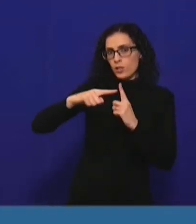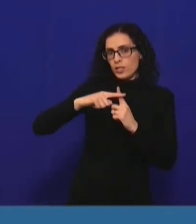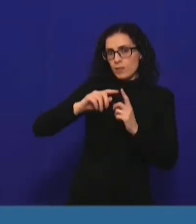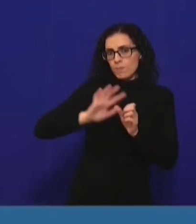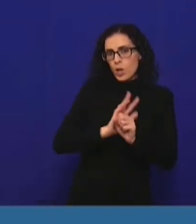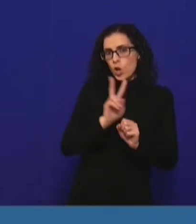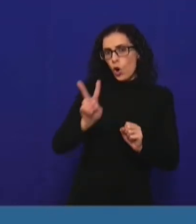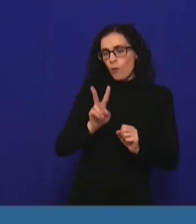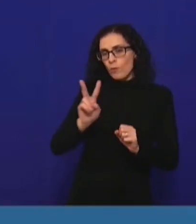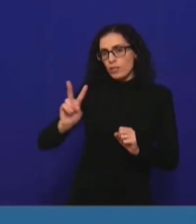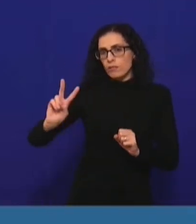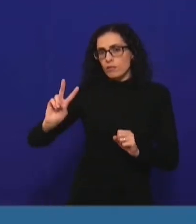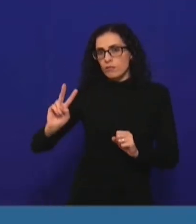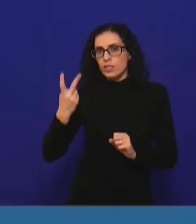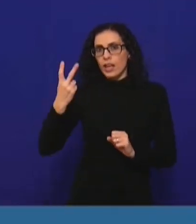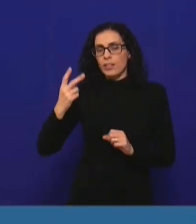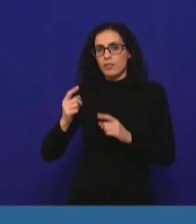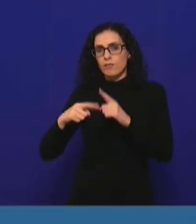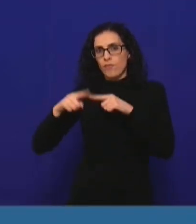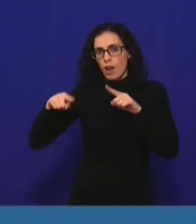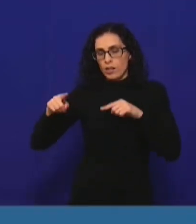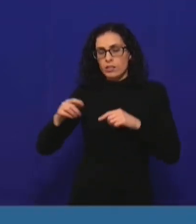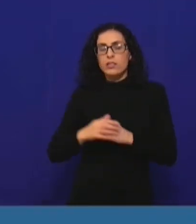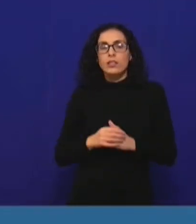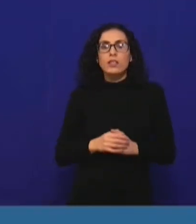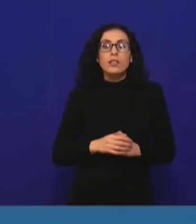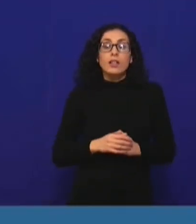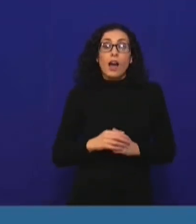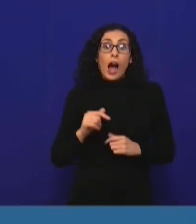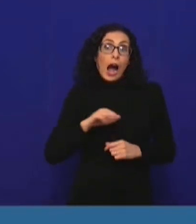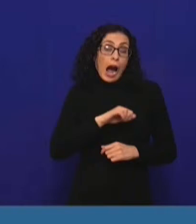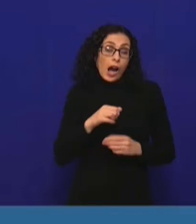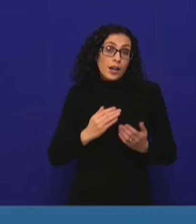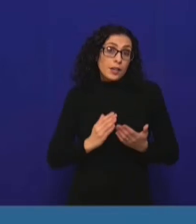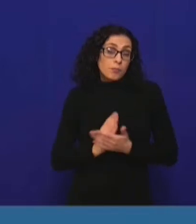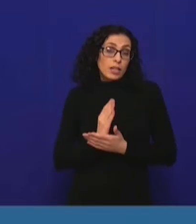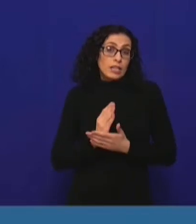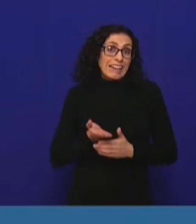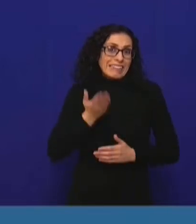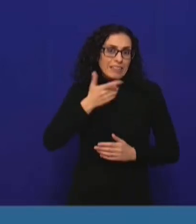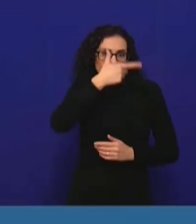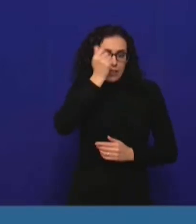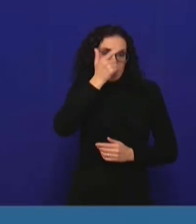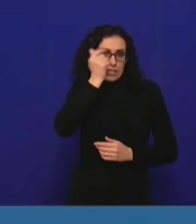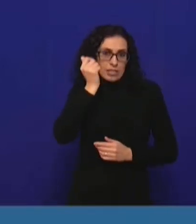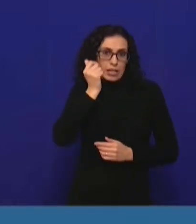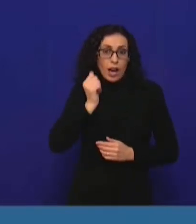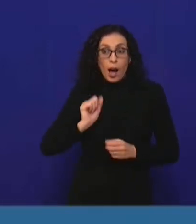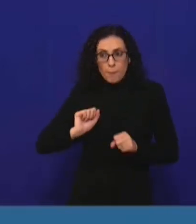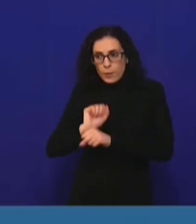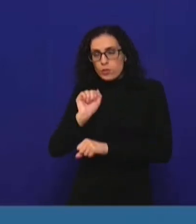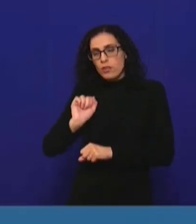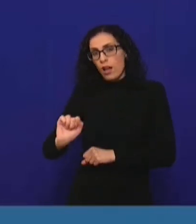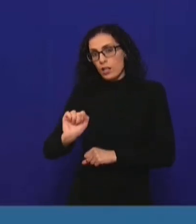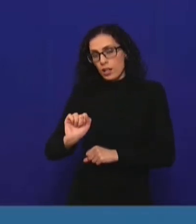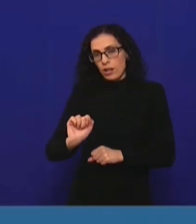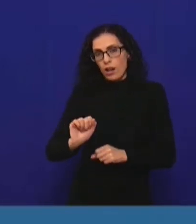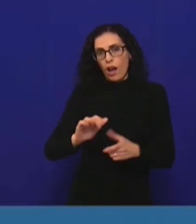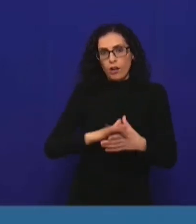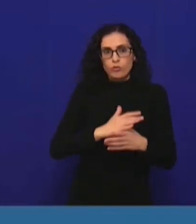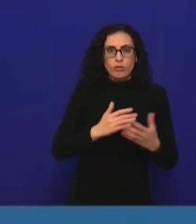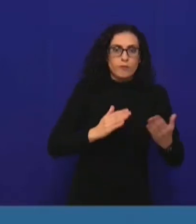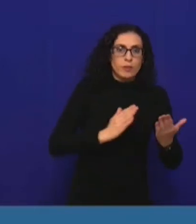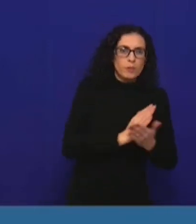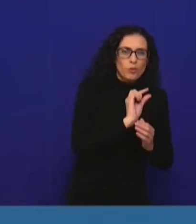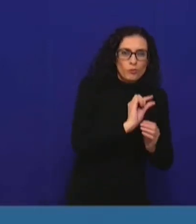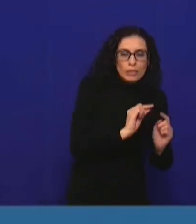iktar l-ammont ta' testijiet li qegħdin nagħmlu aħna bħala genetic sequencing għal it-testjar u meta qegħdin